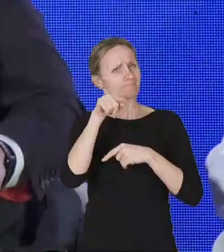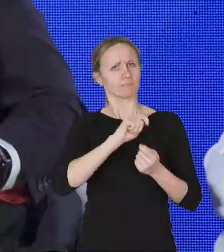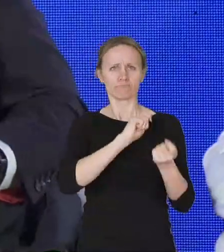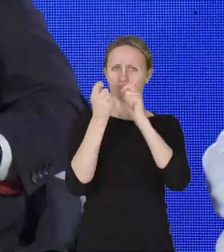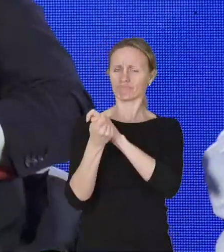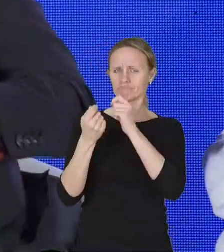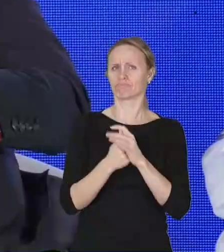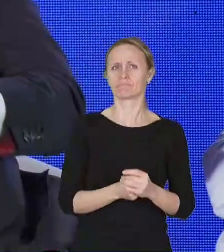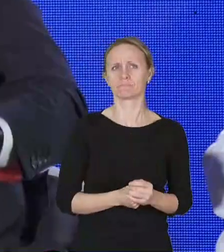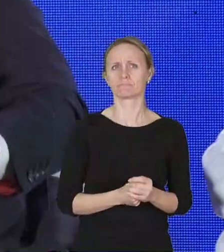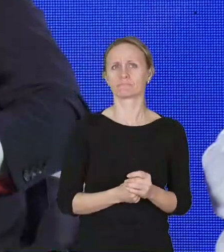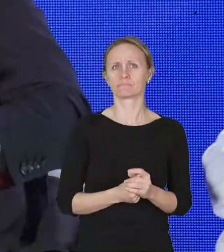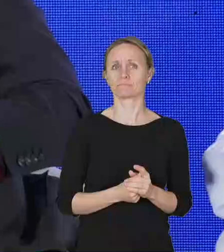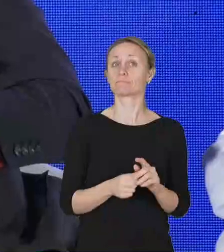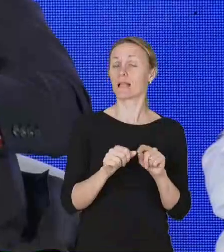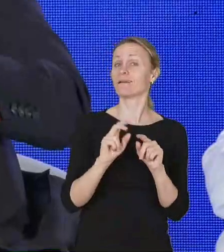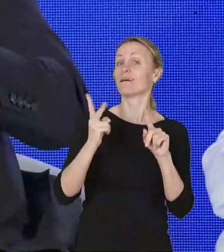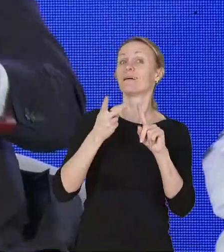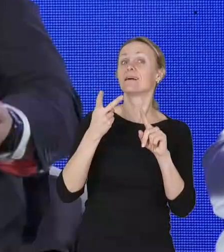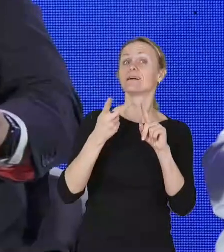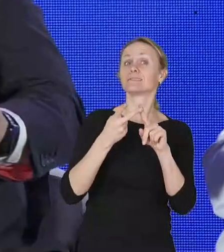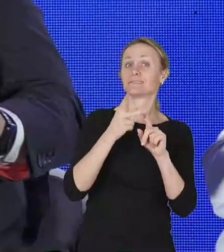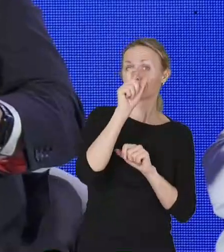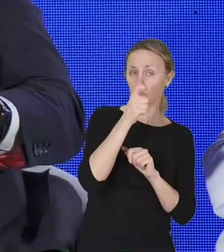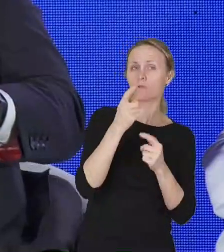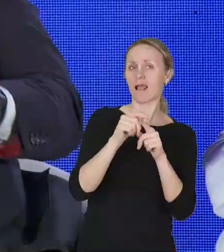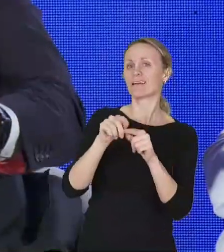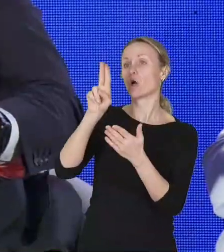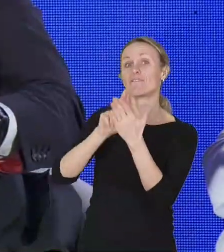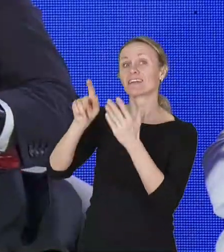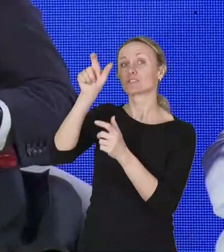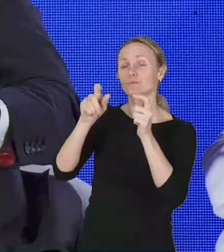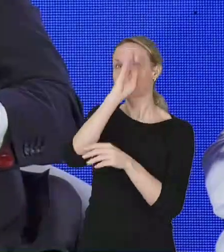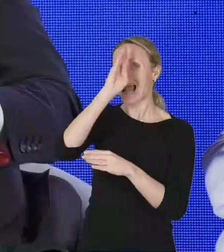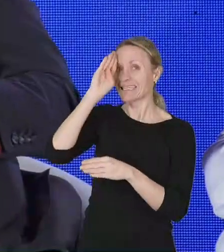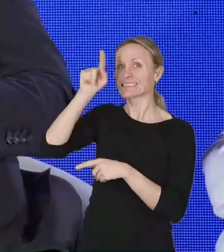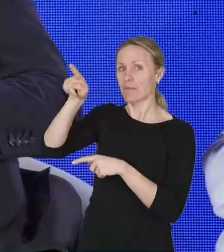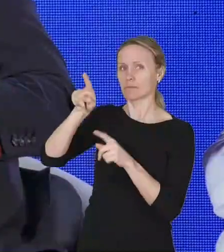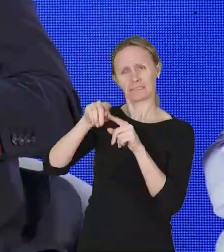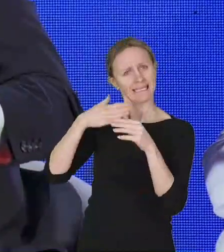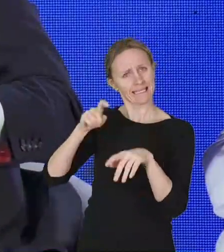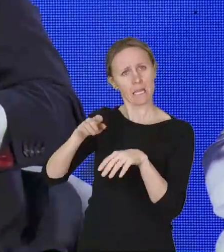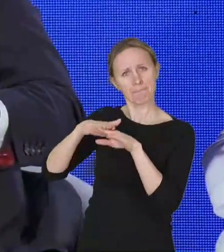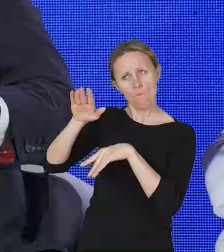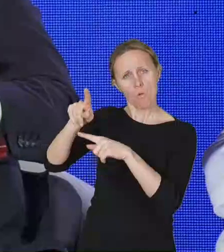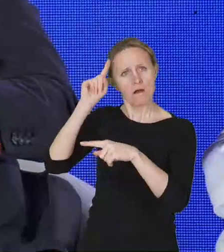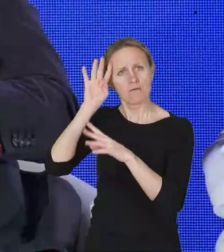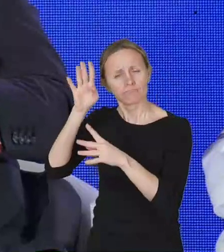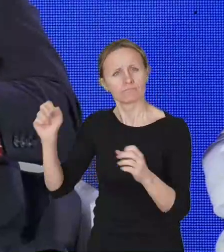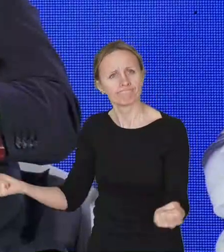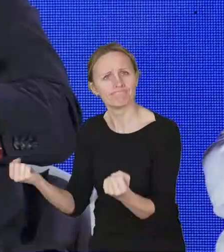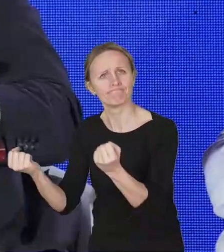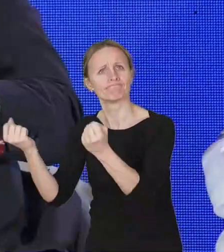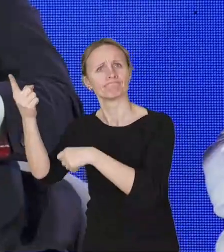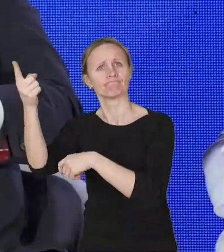to the regions, we need to bring them there. It's also about enterprises and their organizations. In the least developed regions,